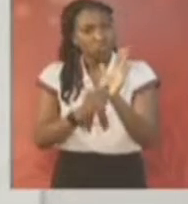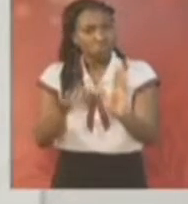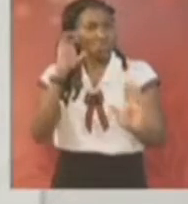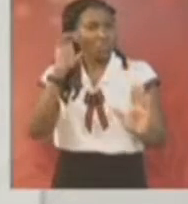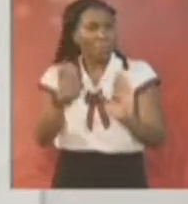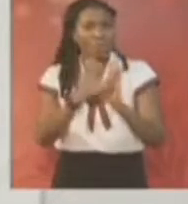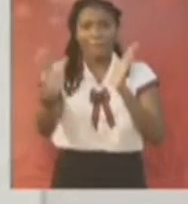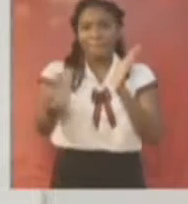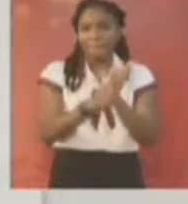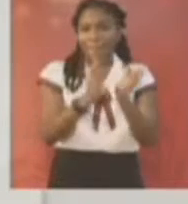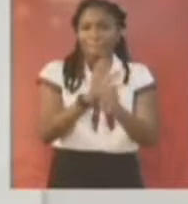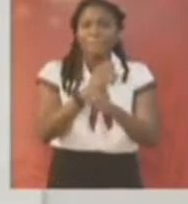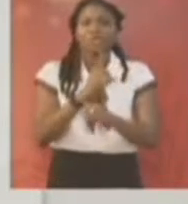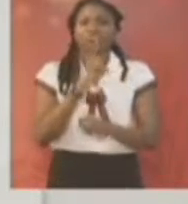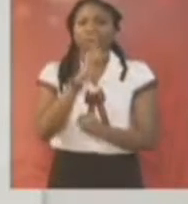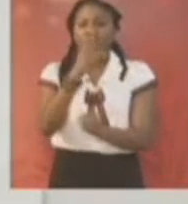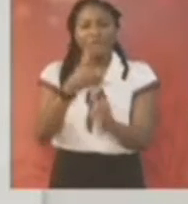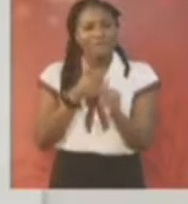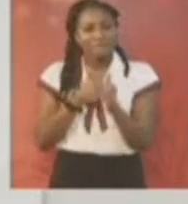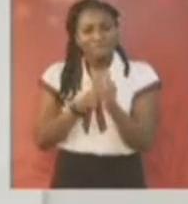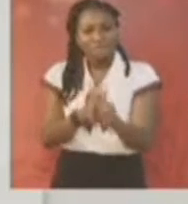of the COVID public health